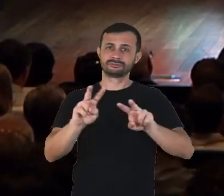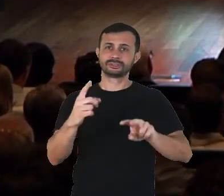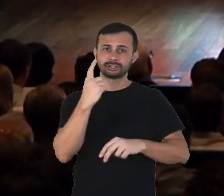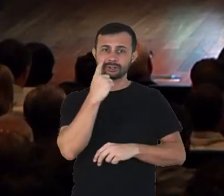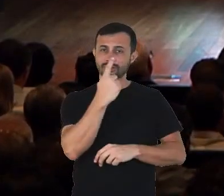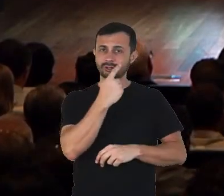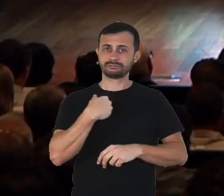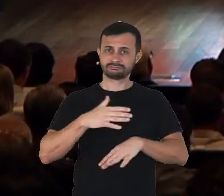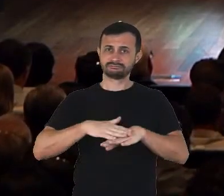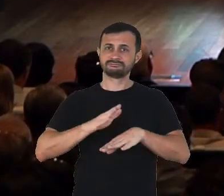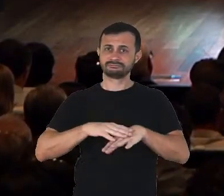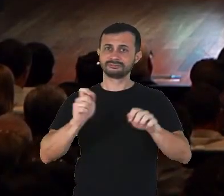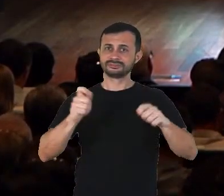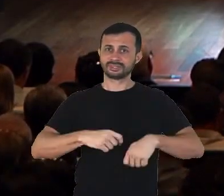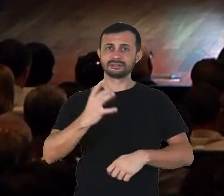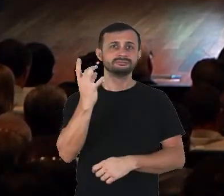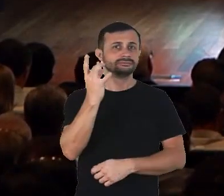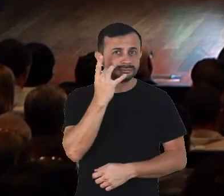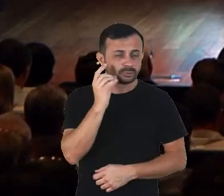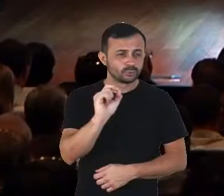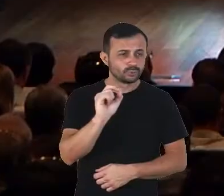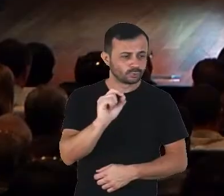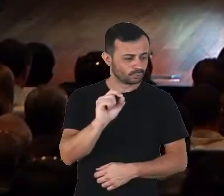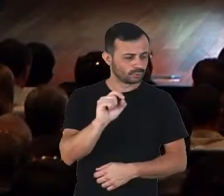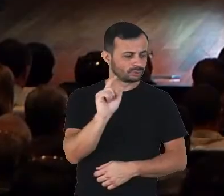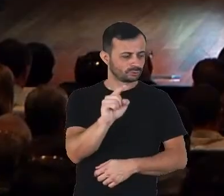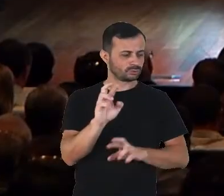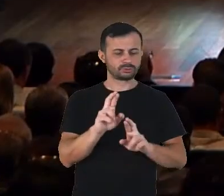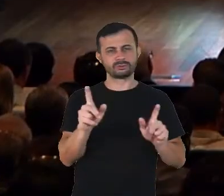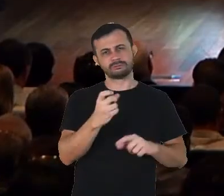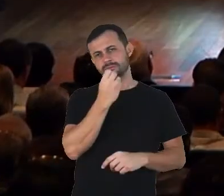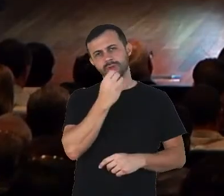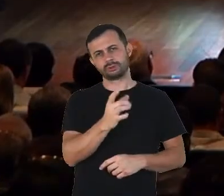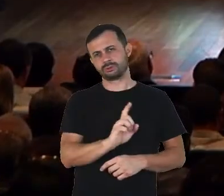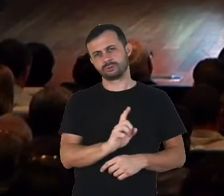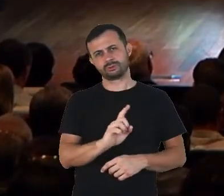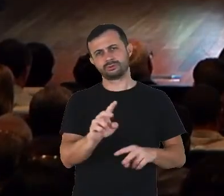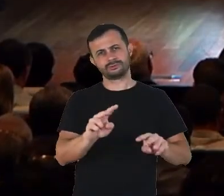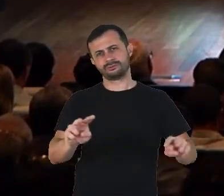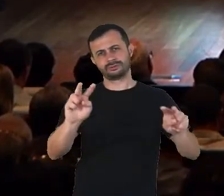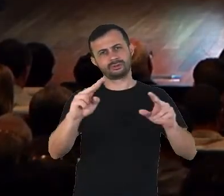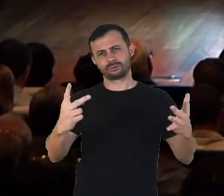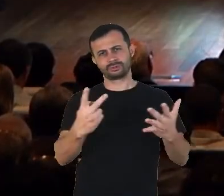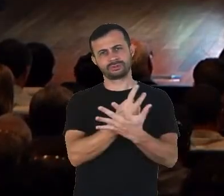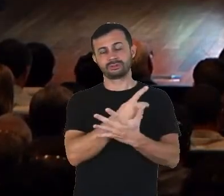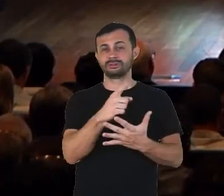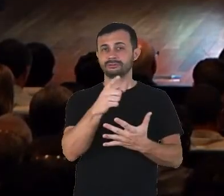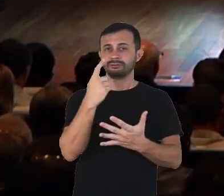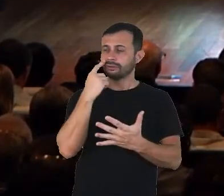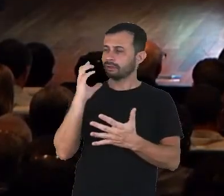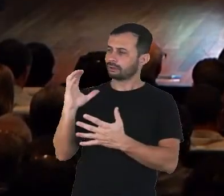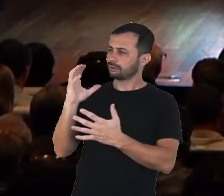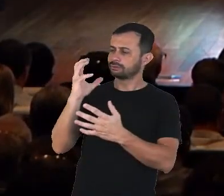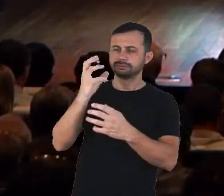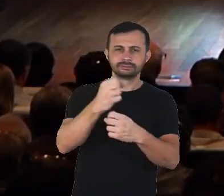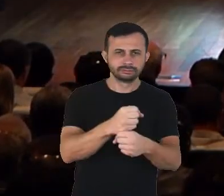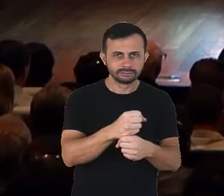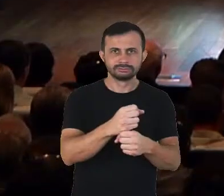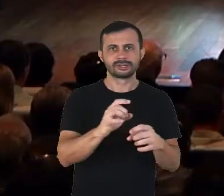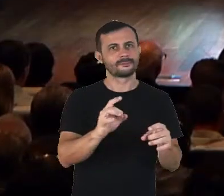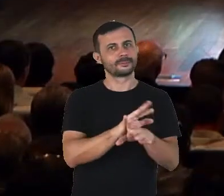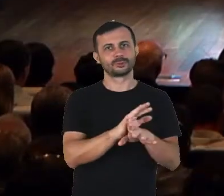not a good thing. Once you build it, that's it. You can't just go and excavate it, right? So you have to manage